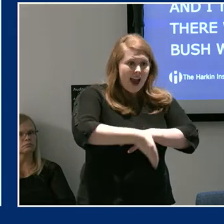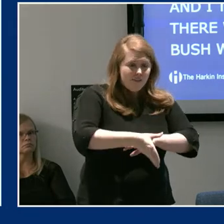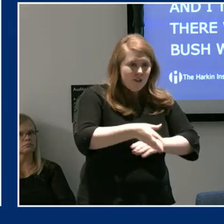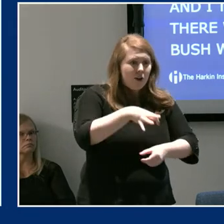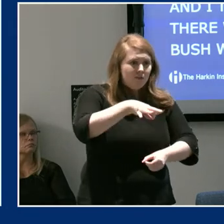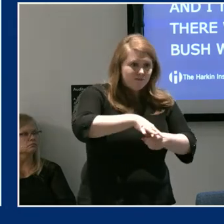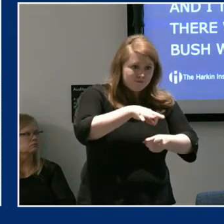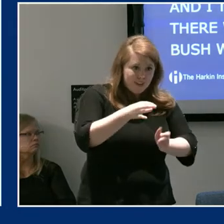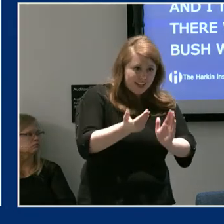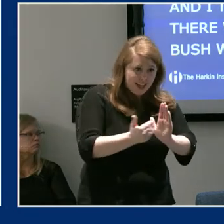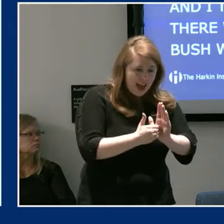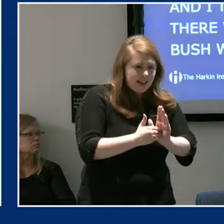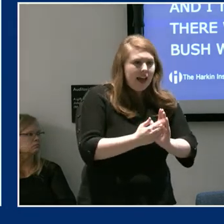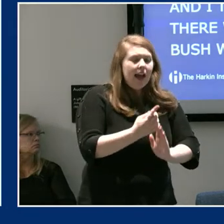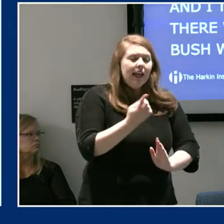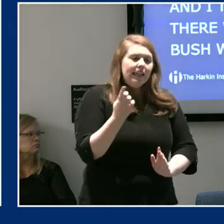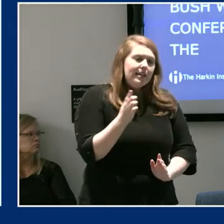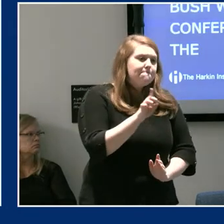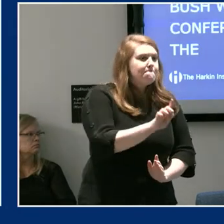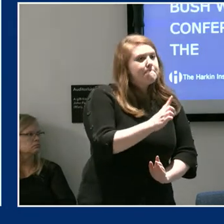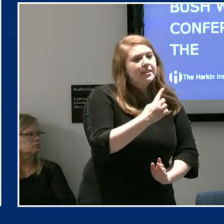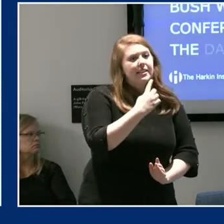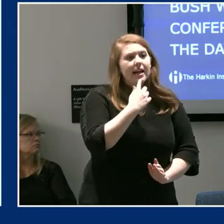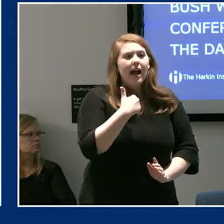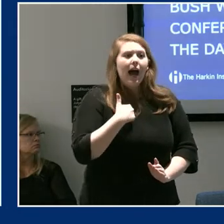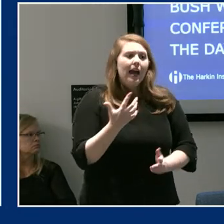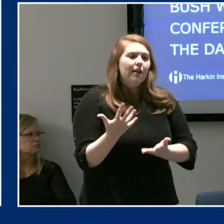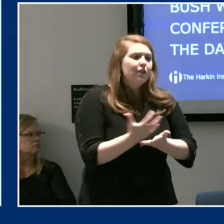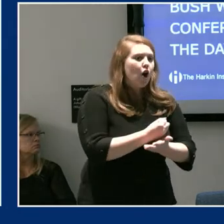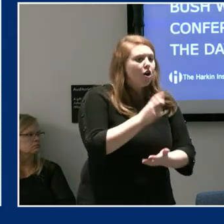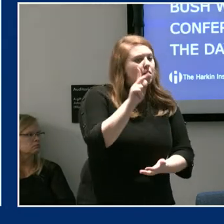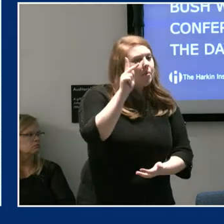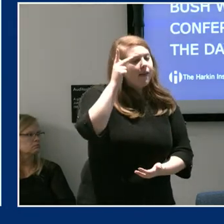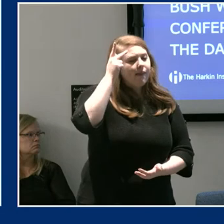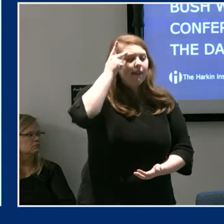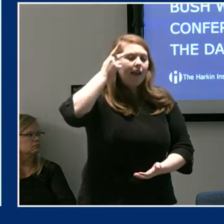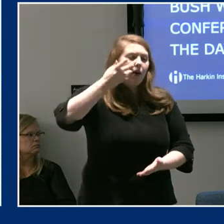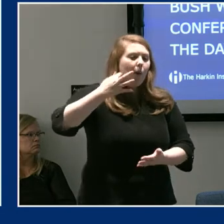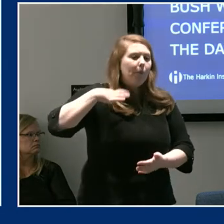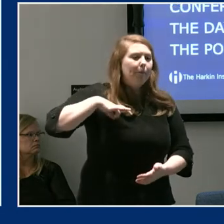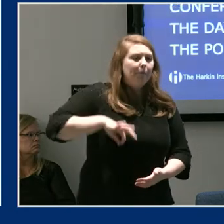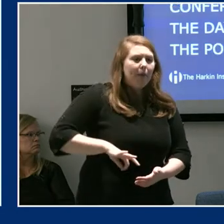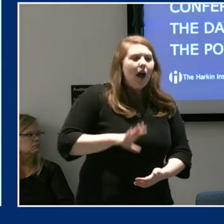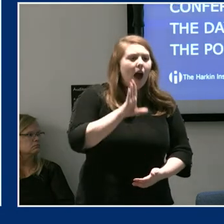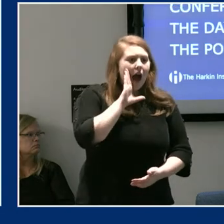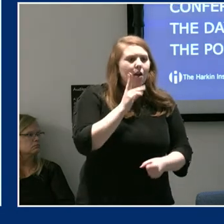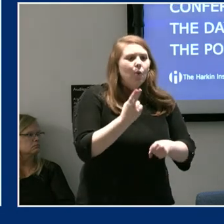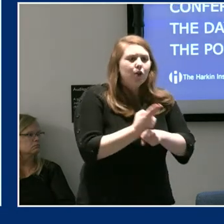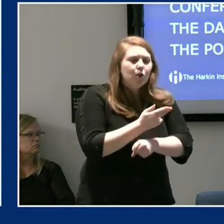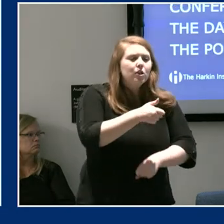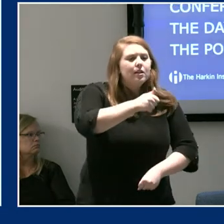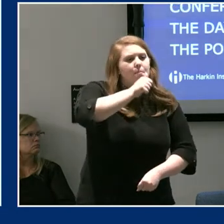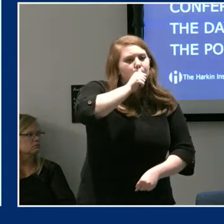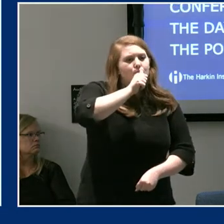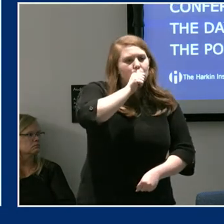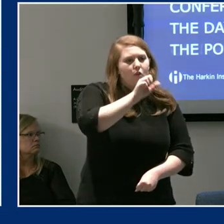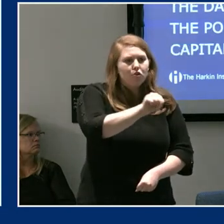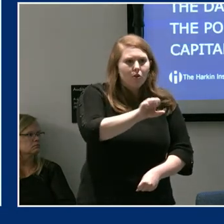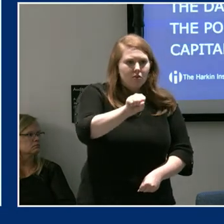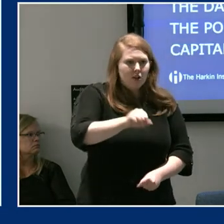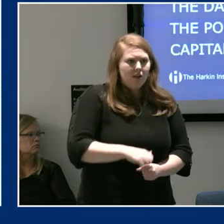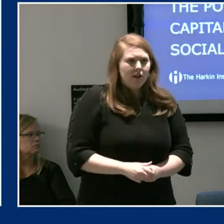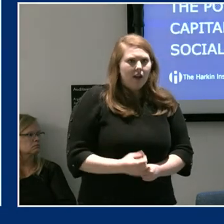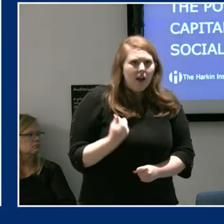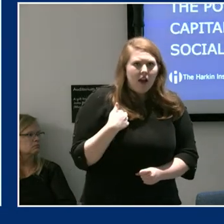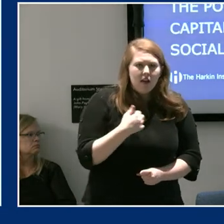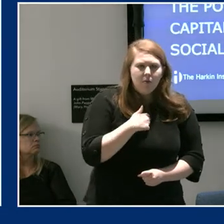to the podium and said, "I have earned political capital, and I'm going to use it to privatize Social Security." Well, we about